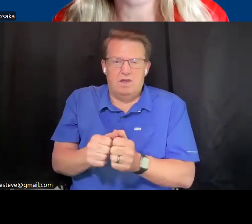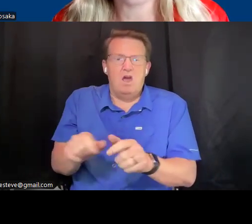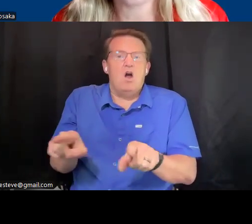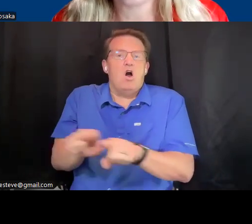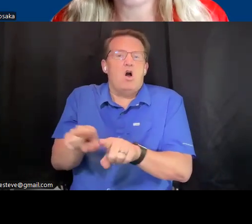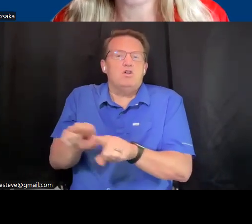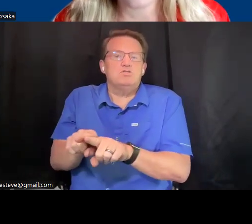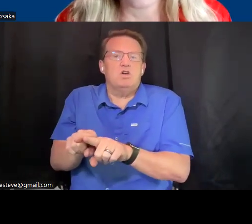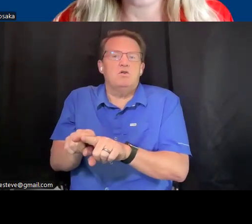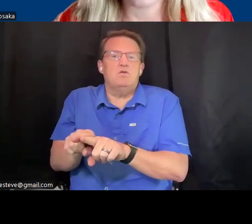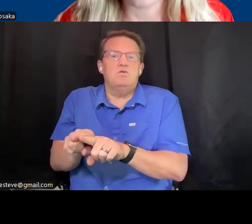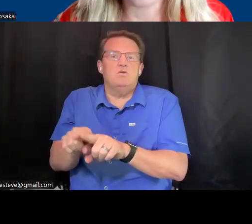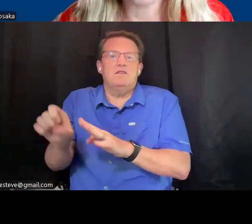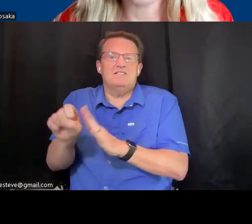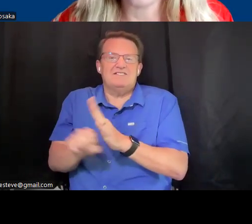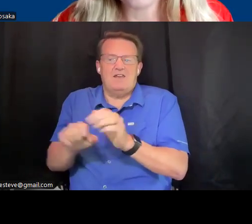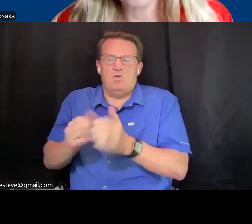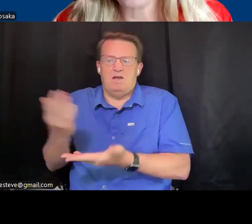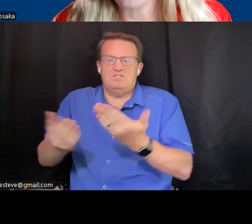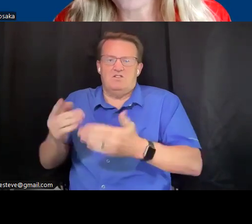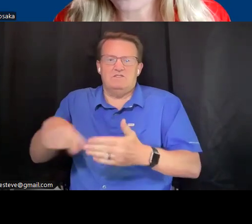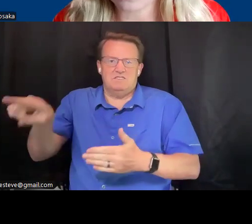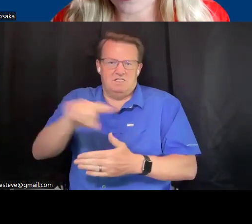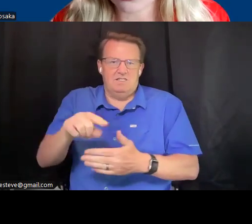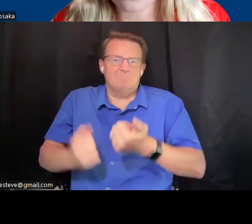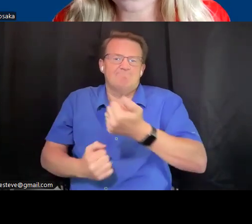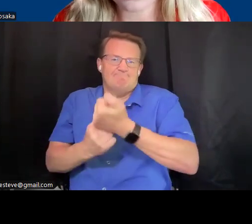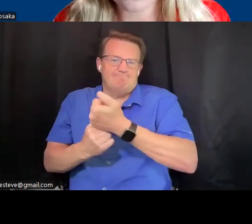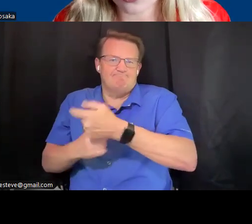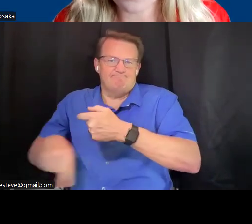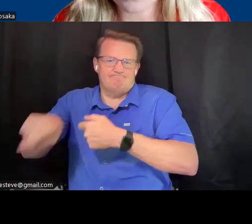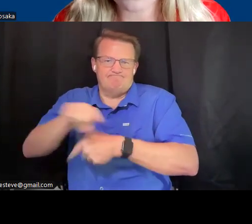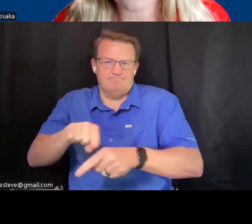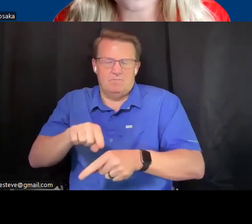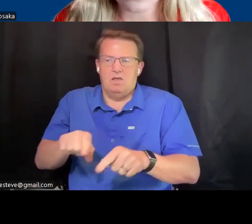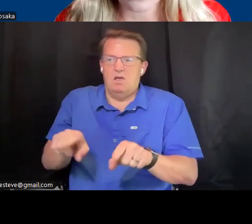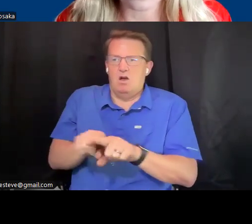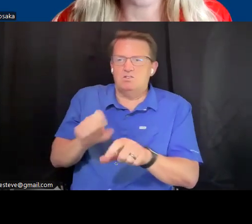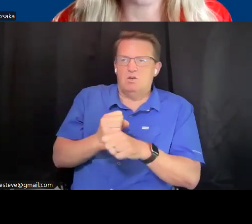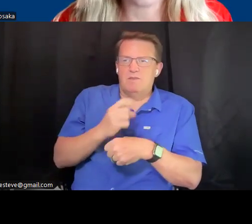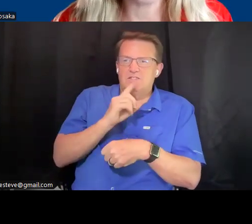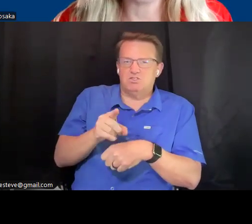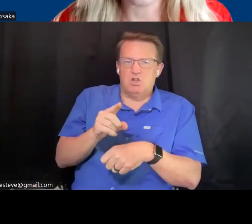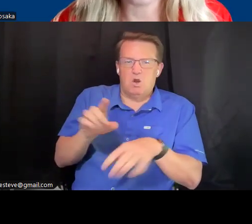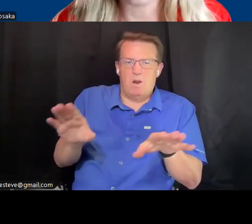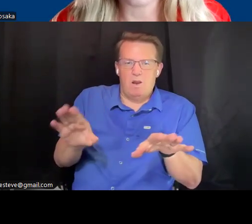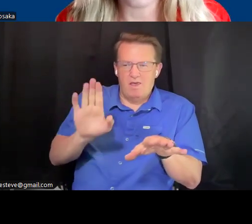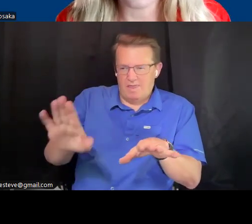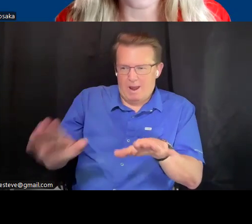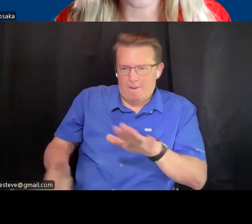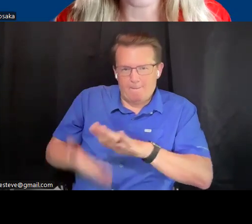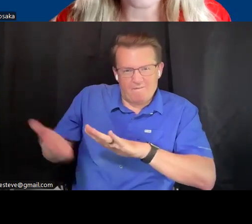statewide services and introducing new performance measures to ensure our partners understand